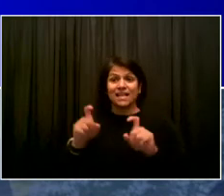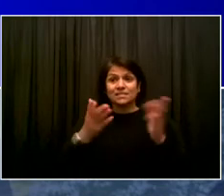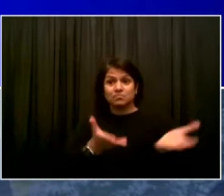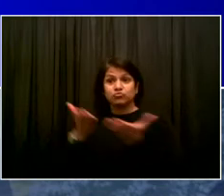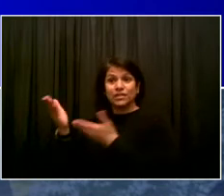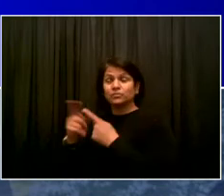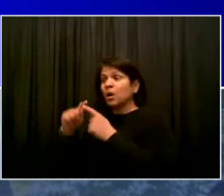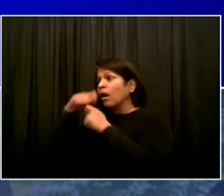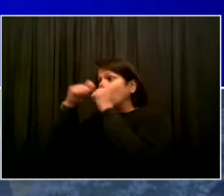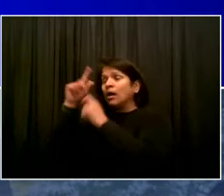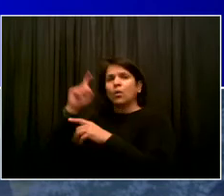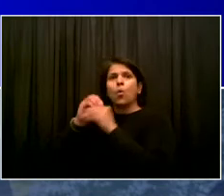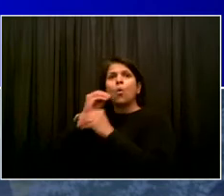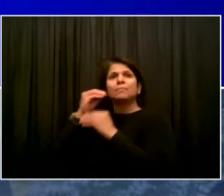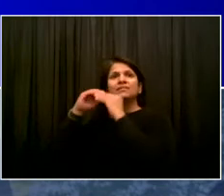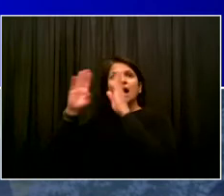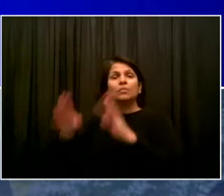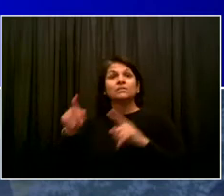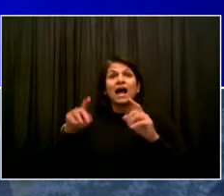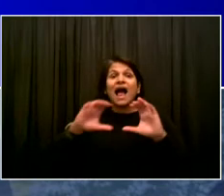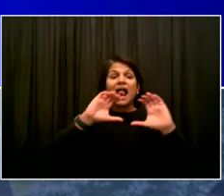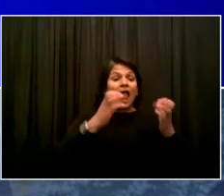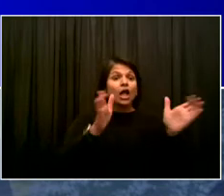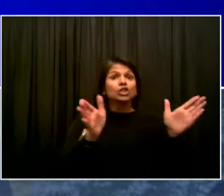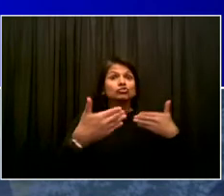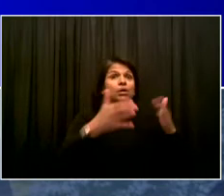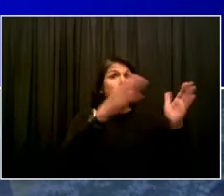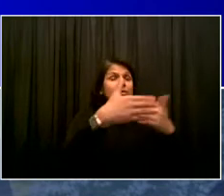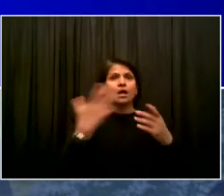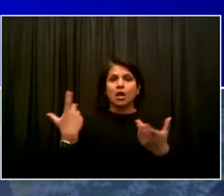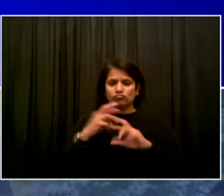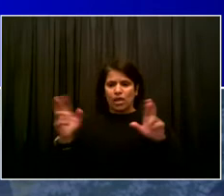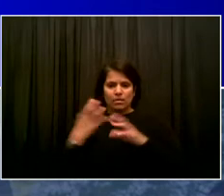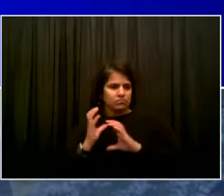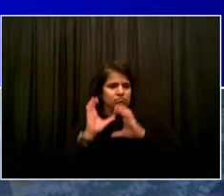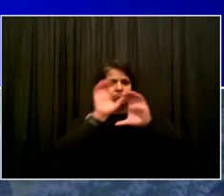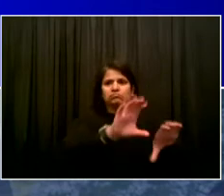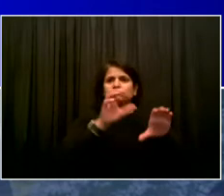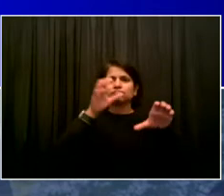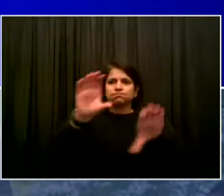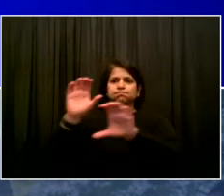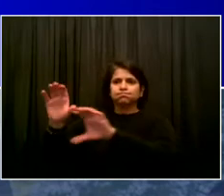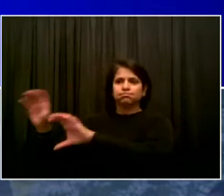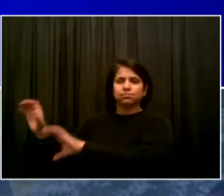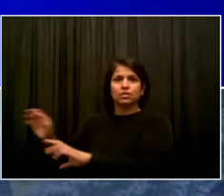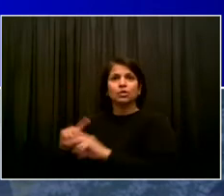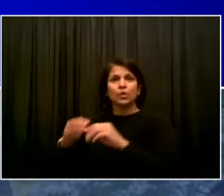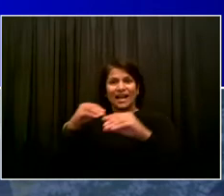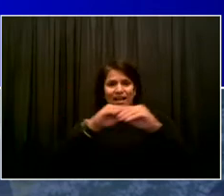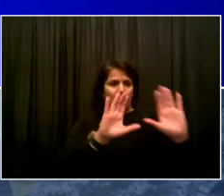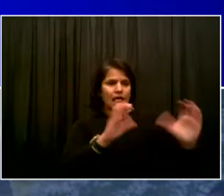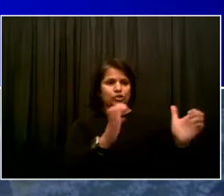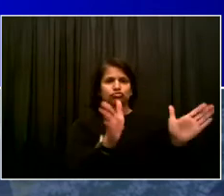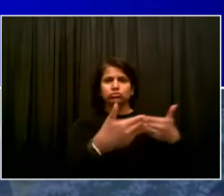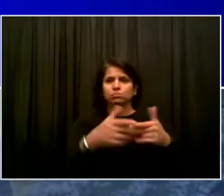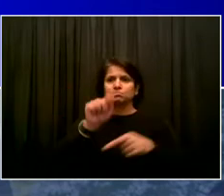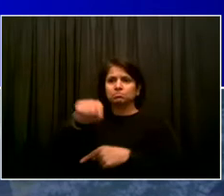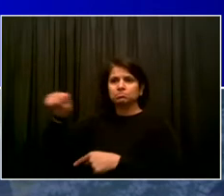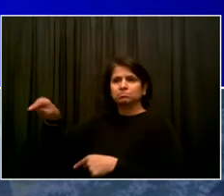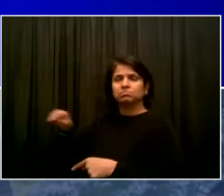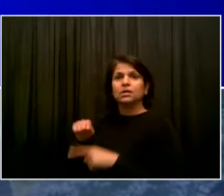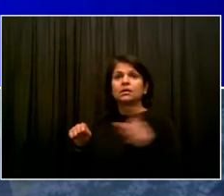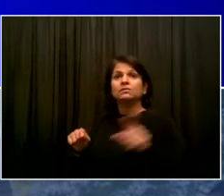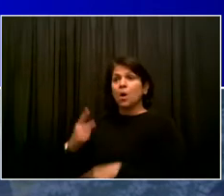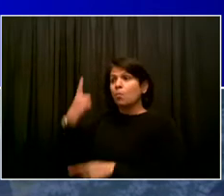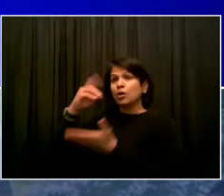positive case in a classroom, every child takes home at-home test kits. Every child